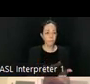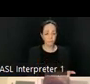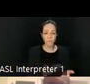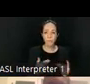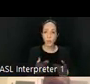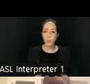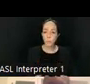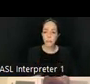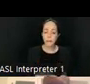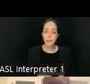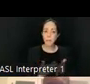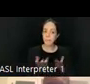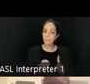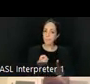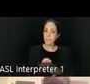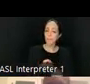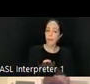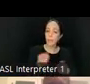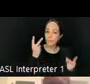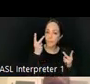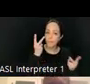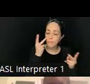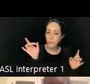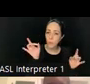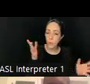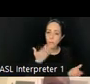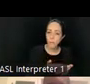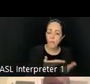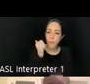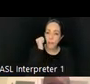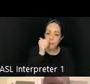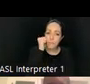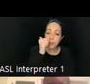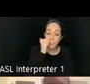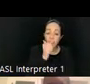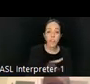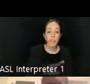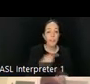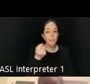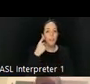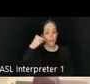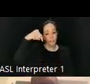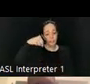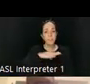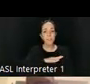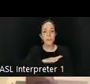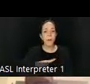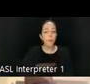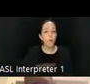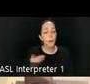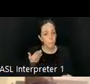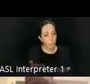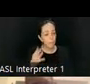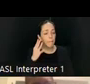right? And with that said, these people on this board could experience some of the